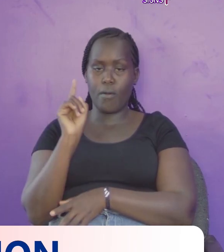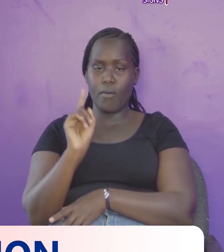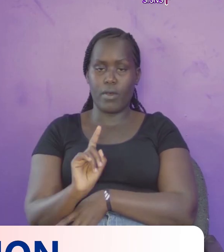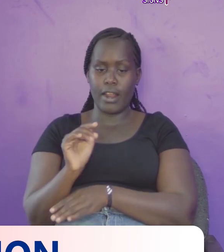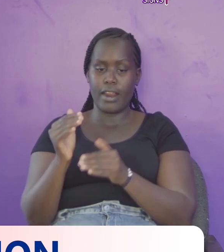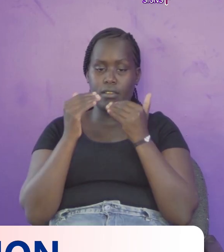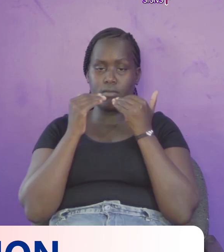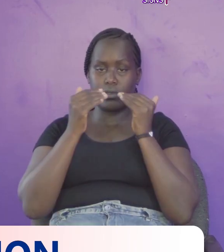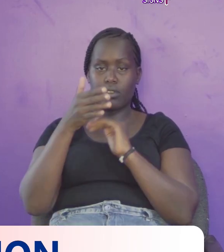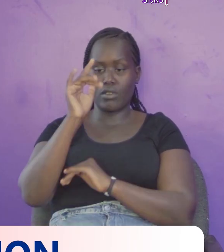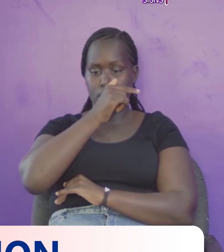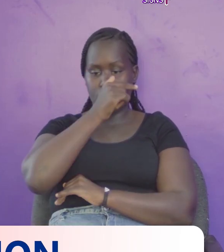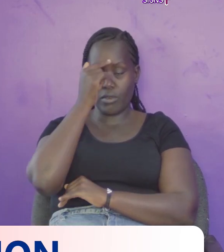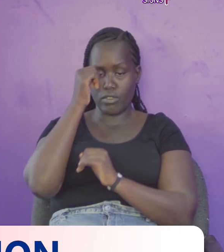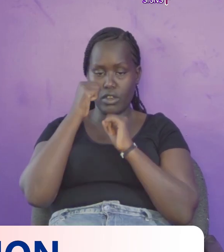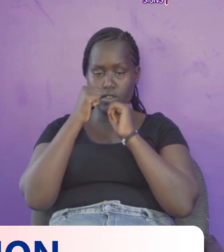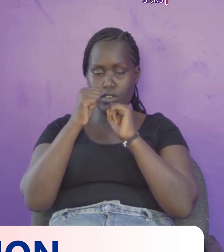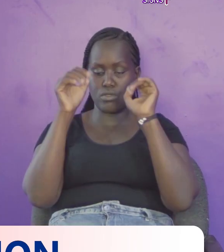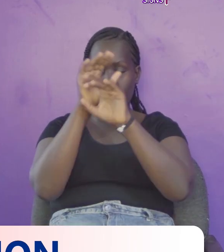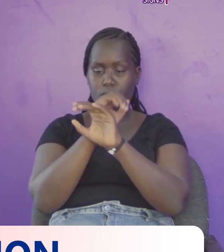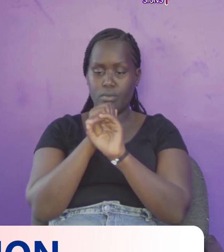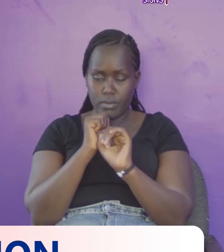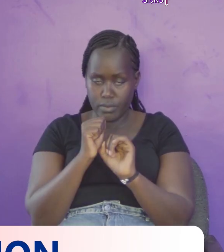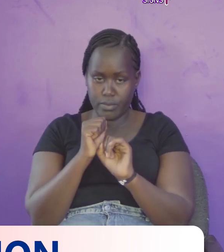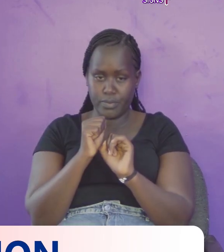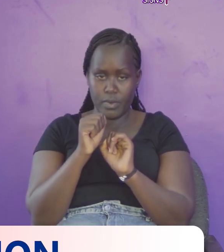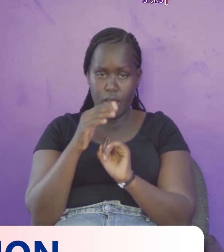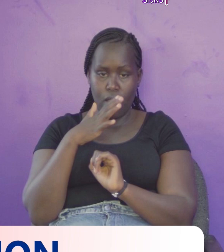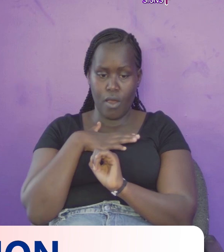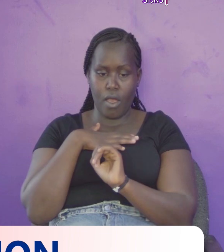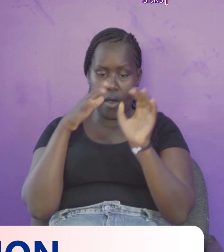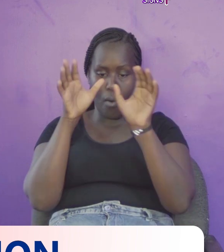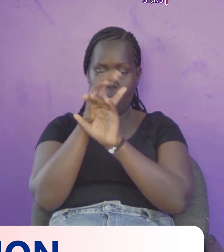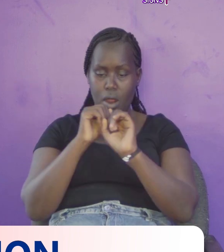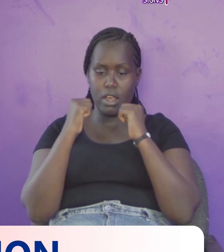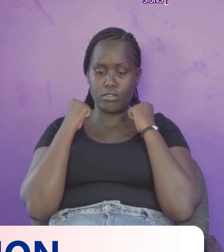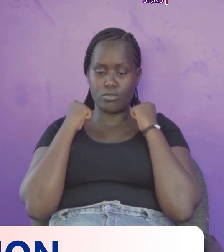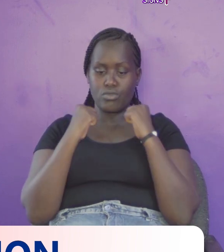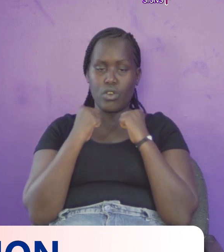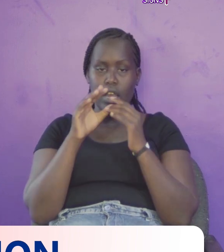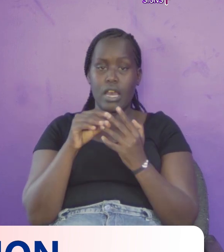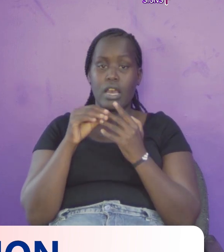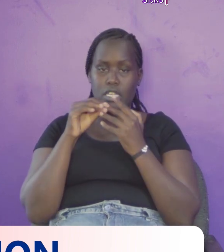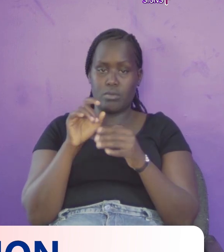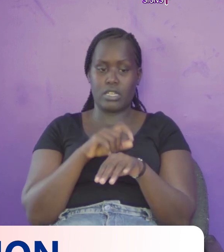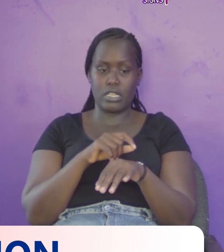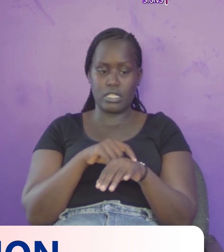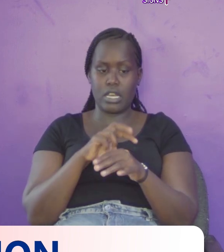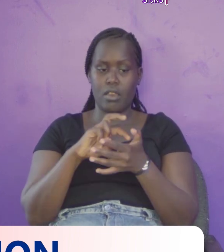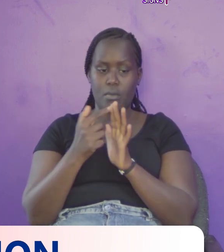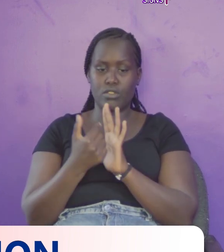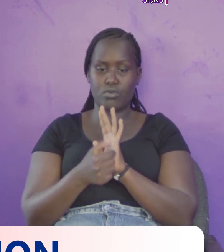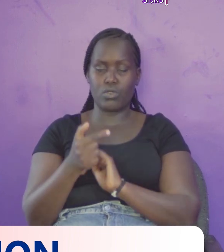thank God because of a strong president. Our president is firm, especially when he means what he